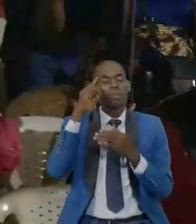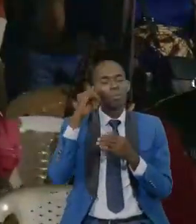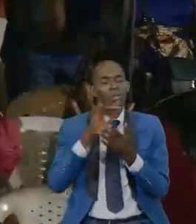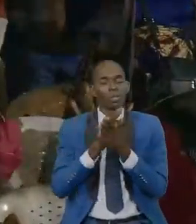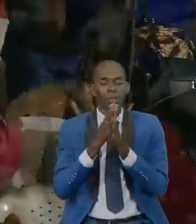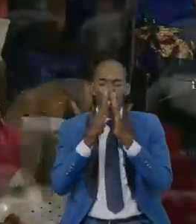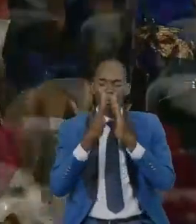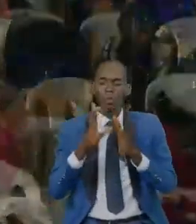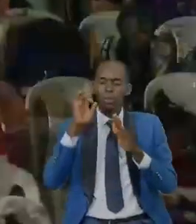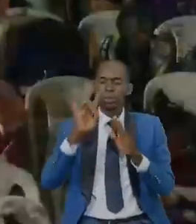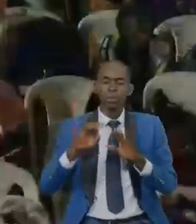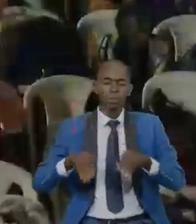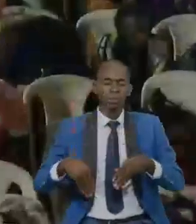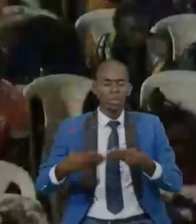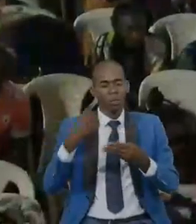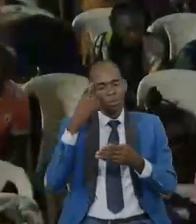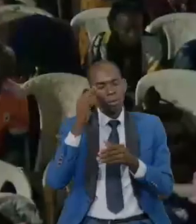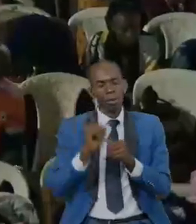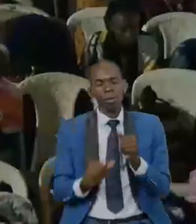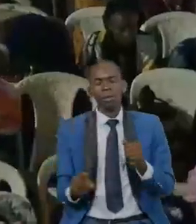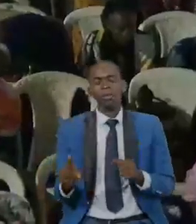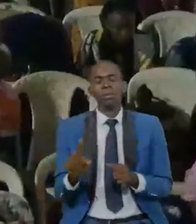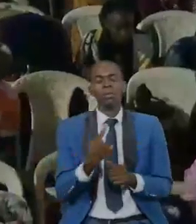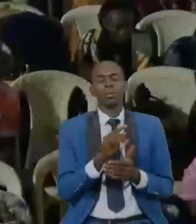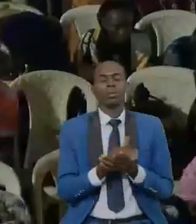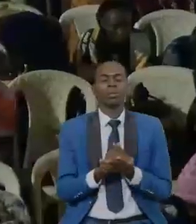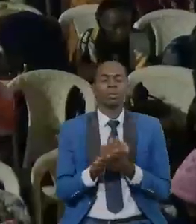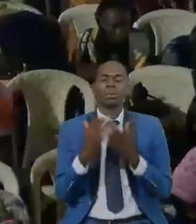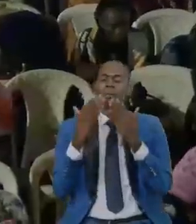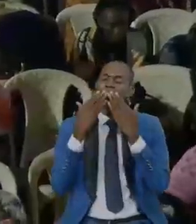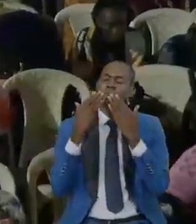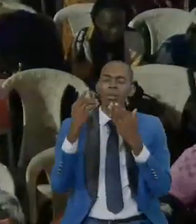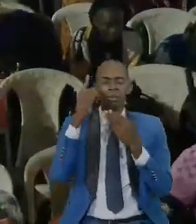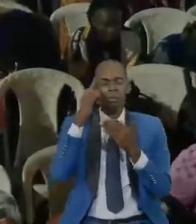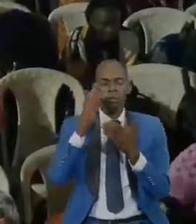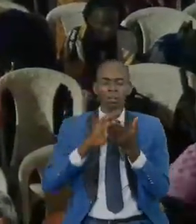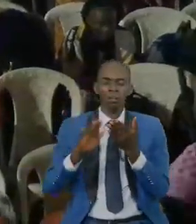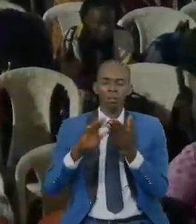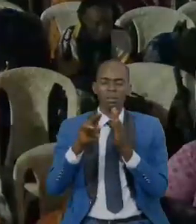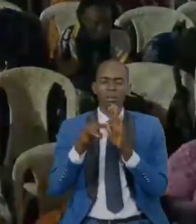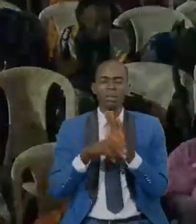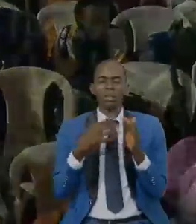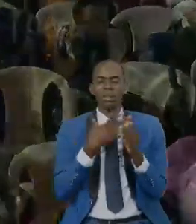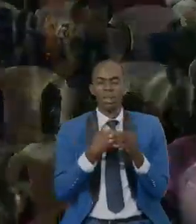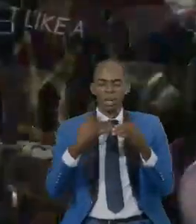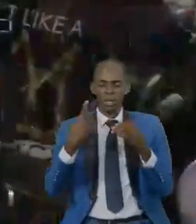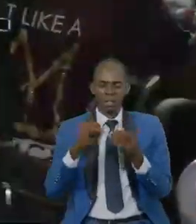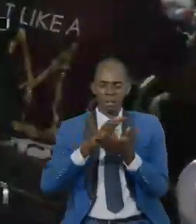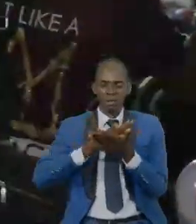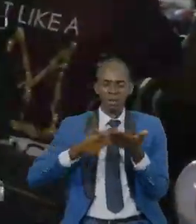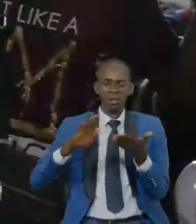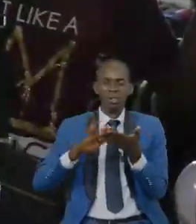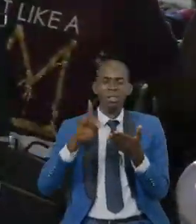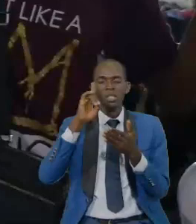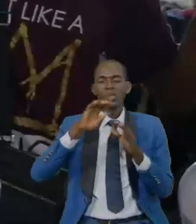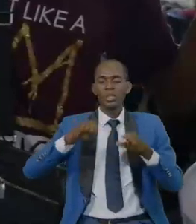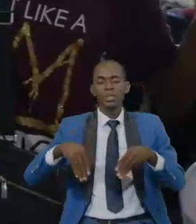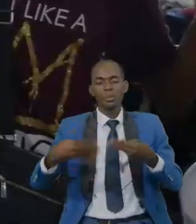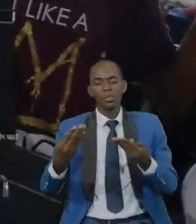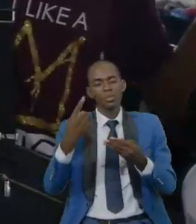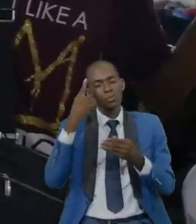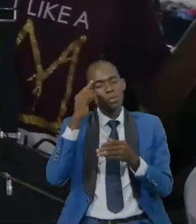for everyone. Thank you for forgiveness and pardon you provide for